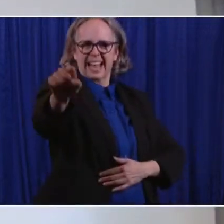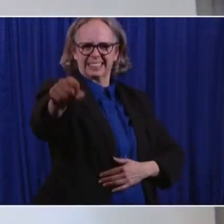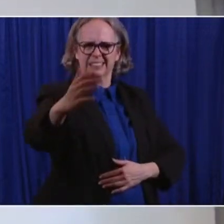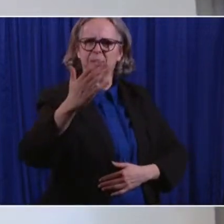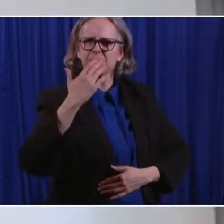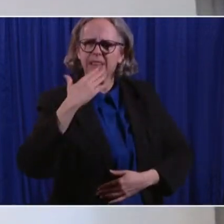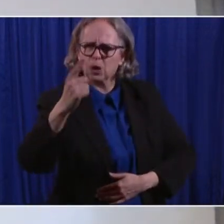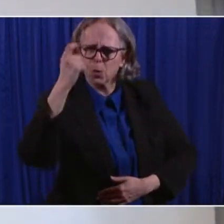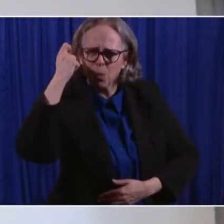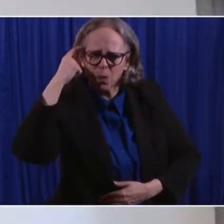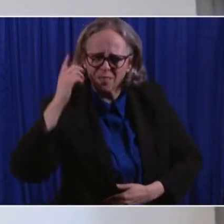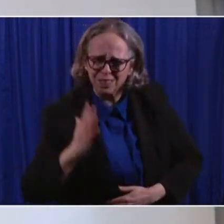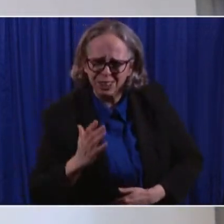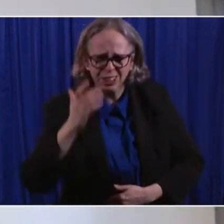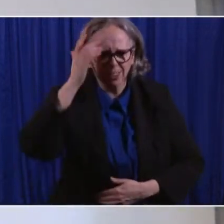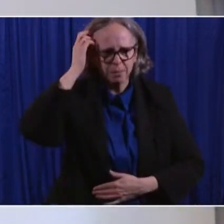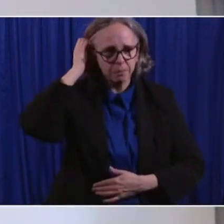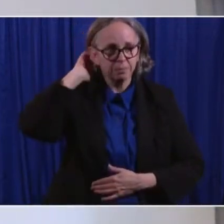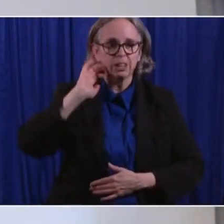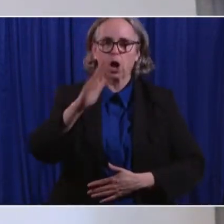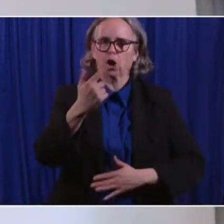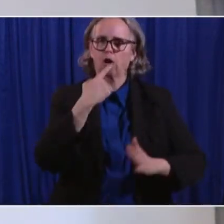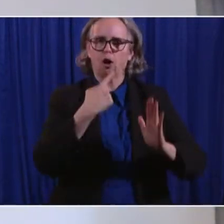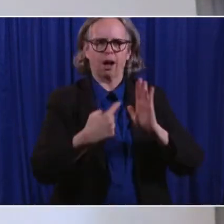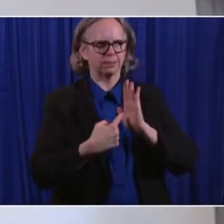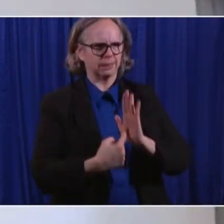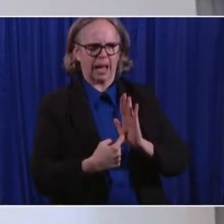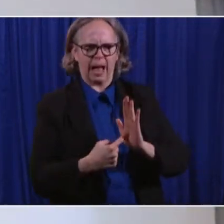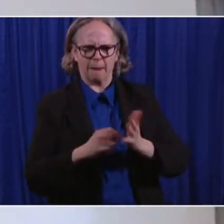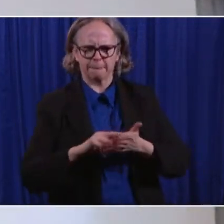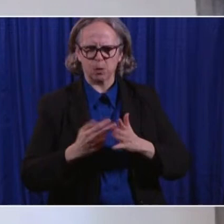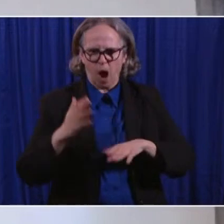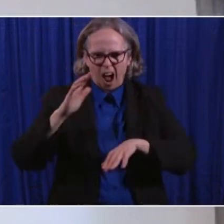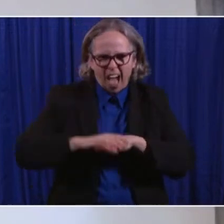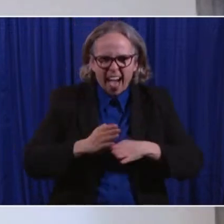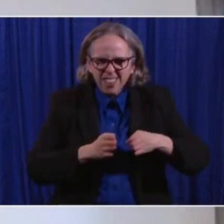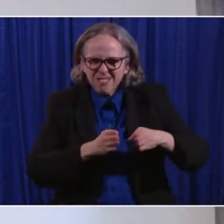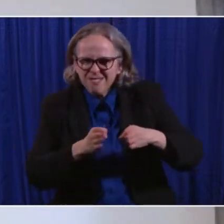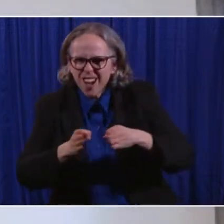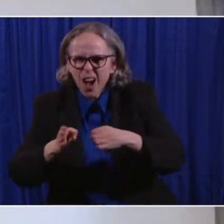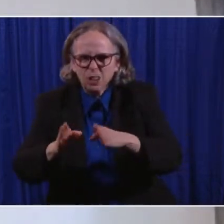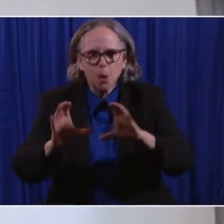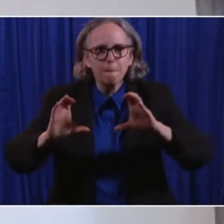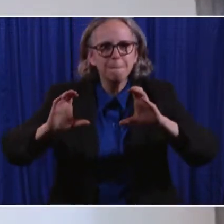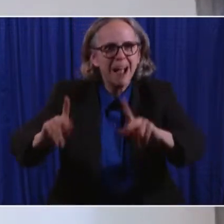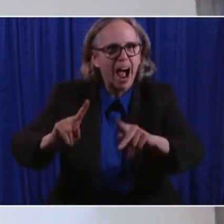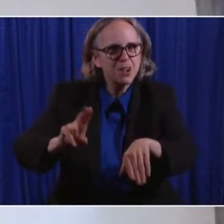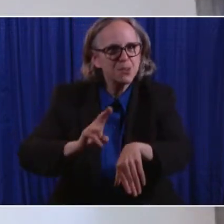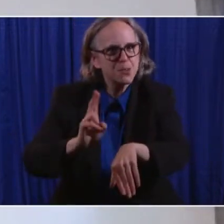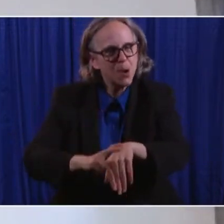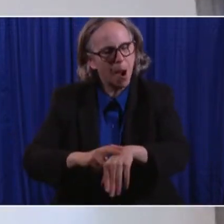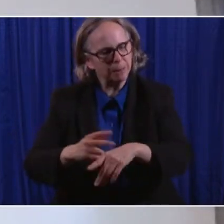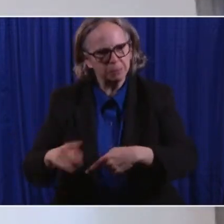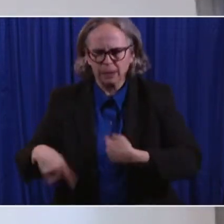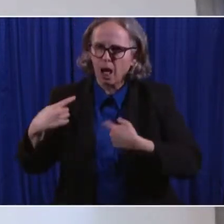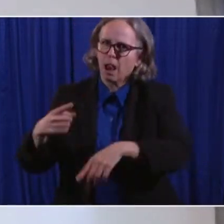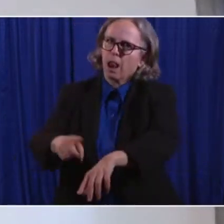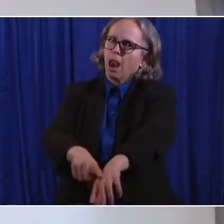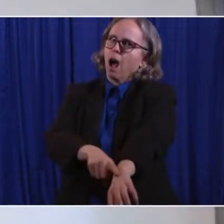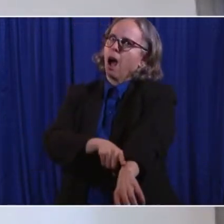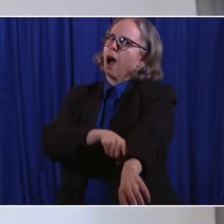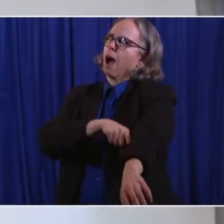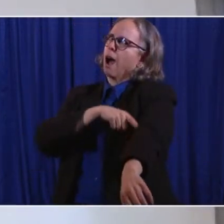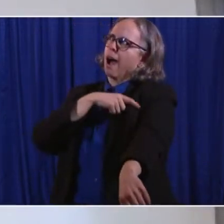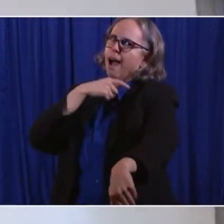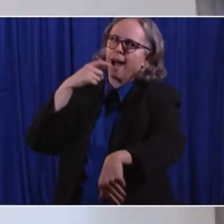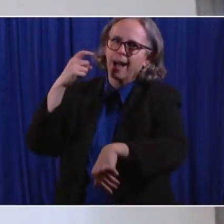is certainly a sign that we are on the road back after quite a long year. So I'll take a few minutes to discuss some of the